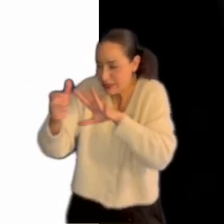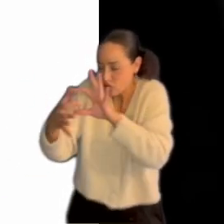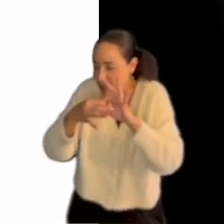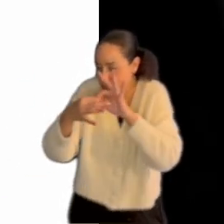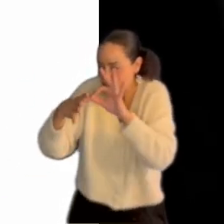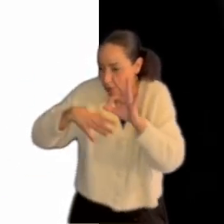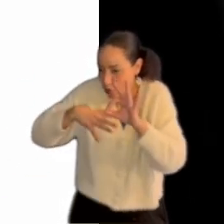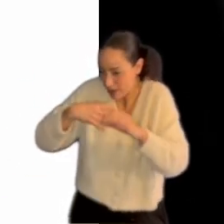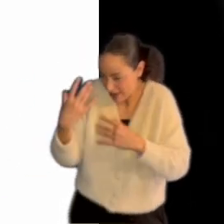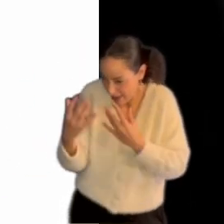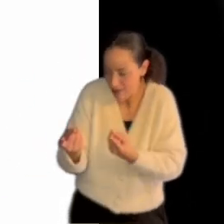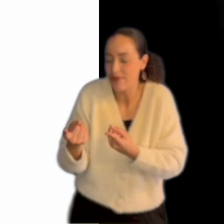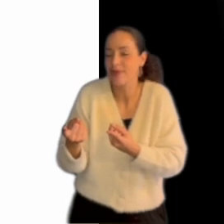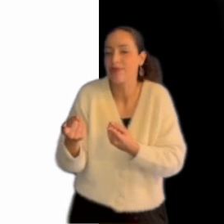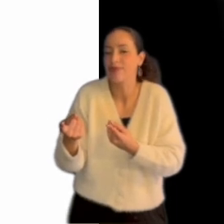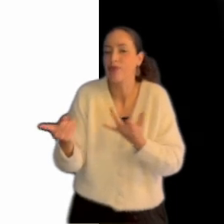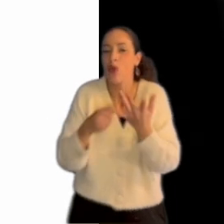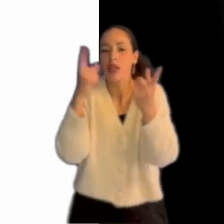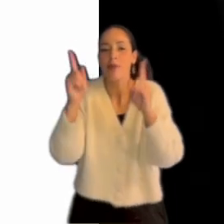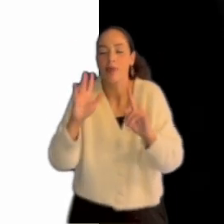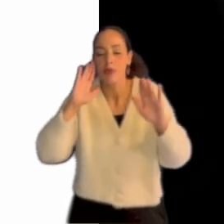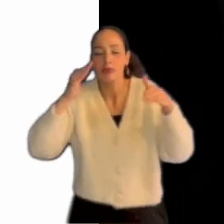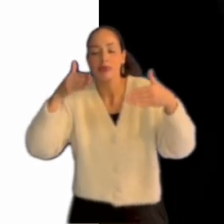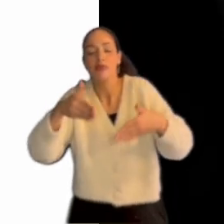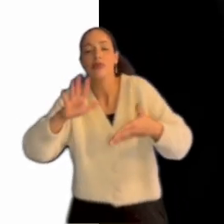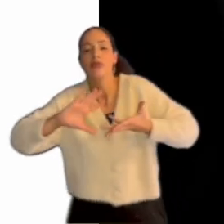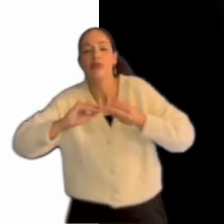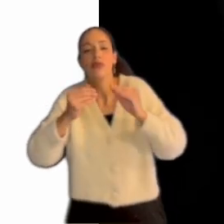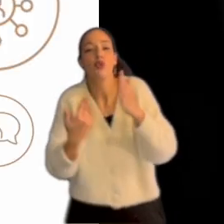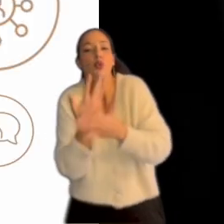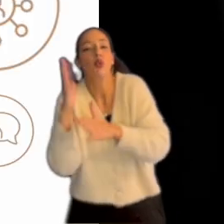construct a path back so that someone can rejoin the human commonality.